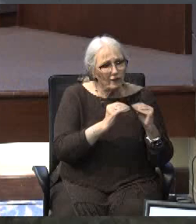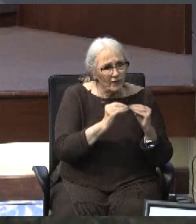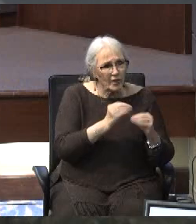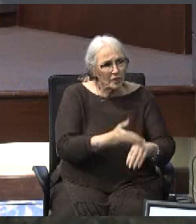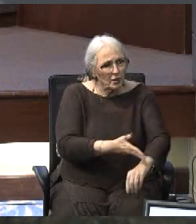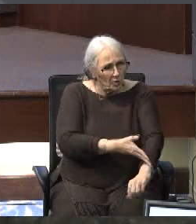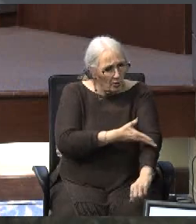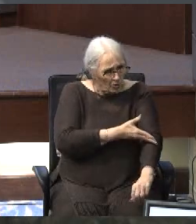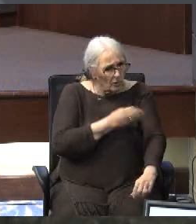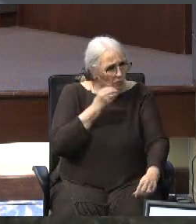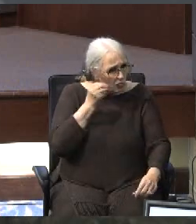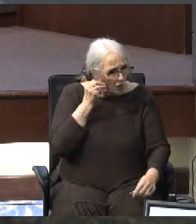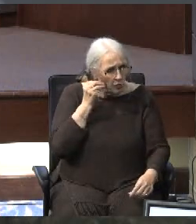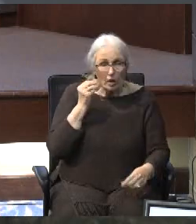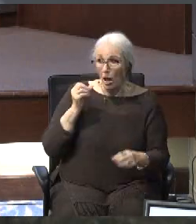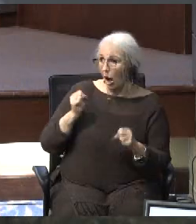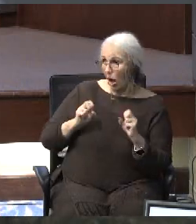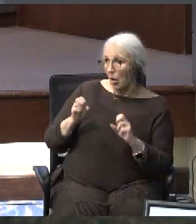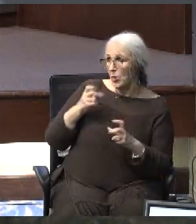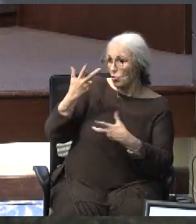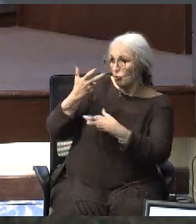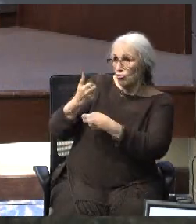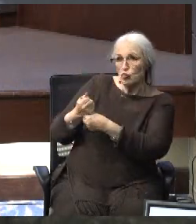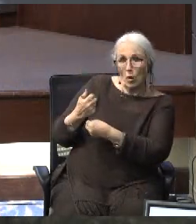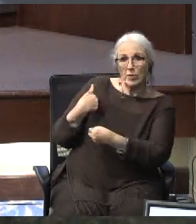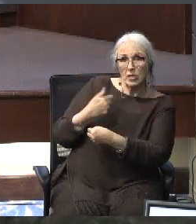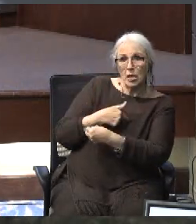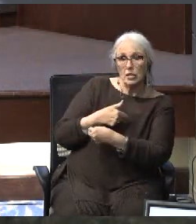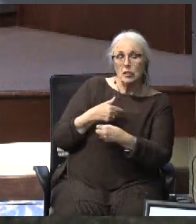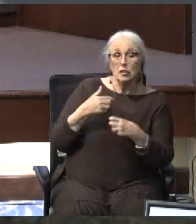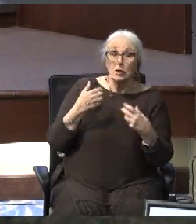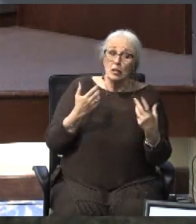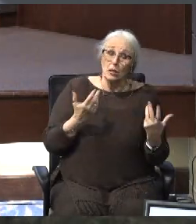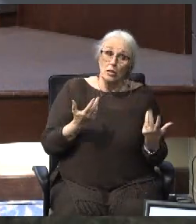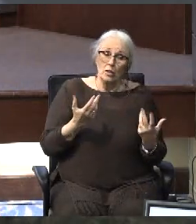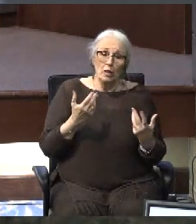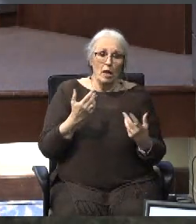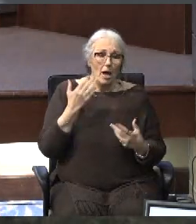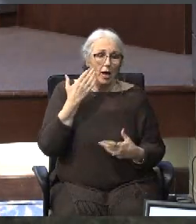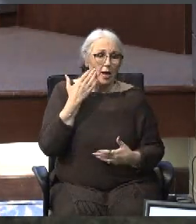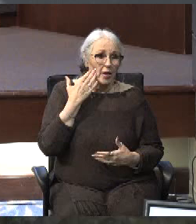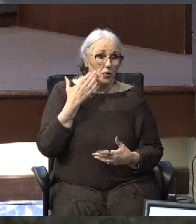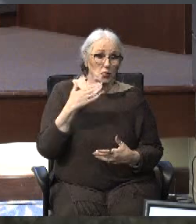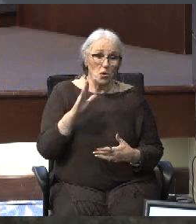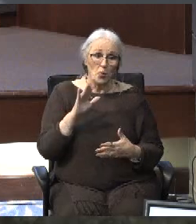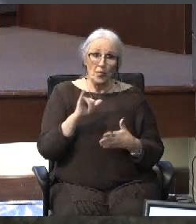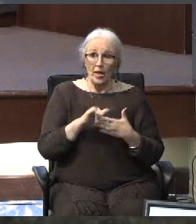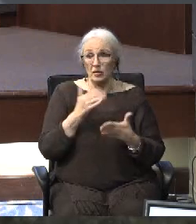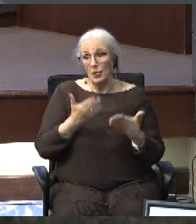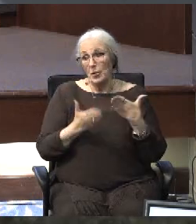up. But a lot of people don't trust us. Mm-hmm. So I don't know, that might be part of your training, is to